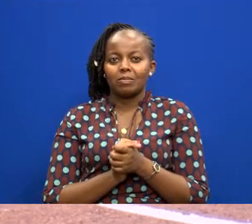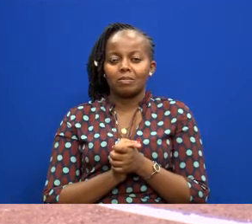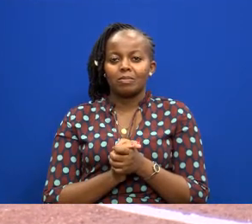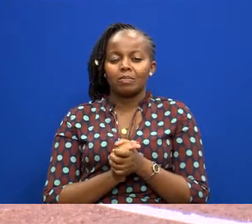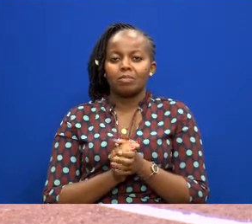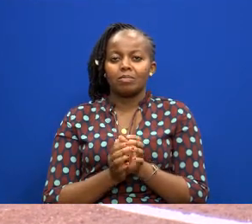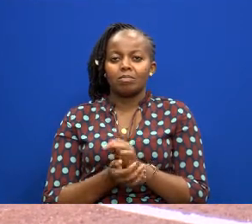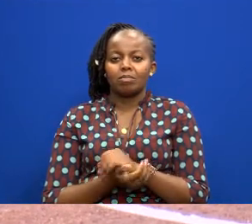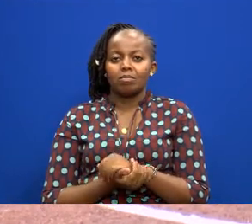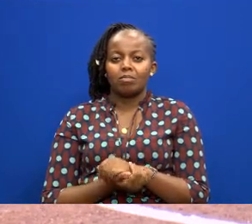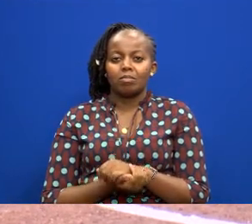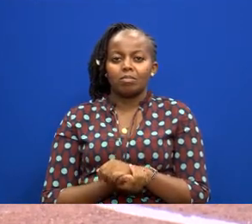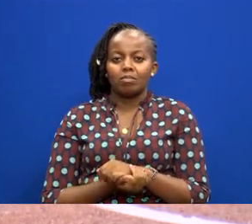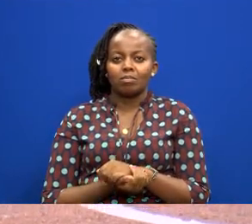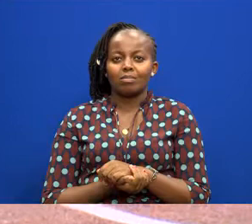Anawakuta